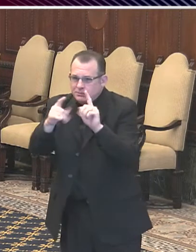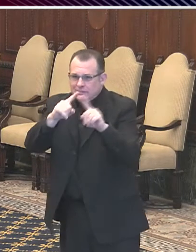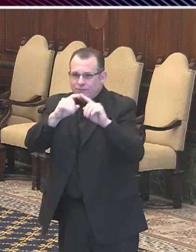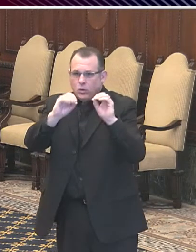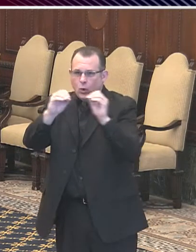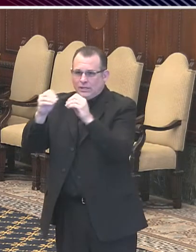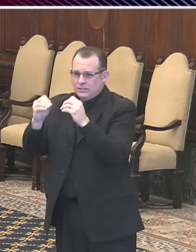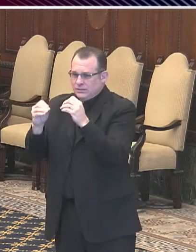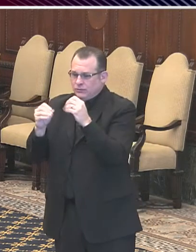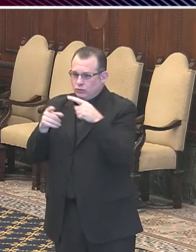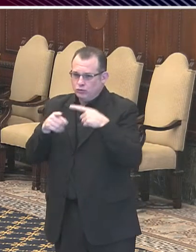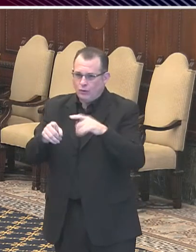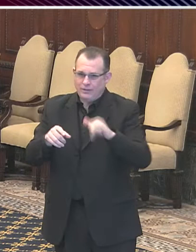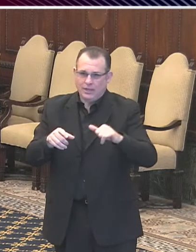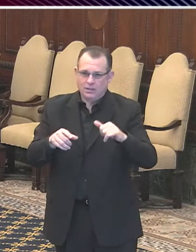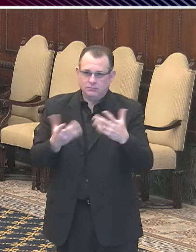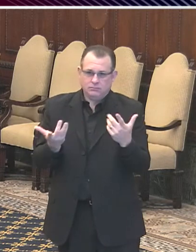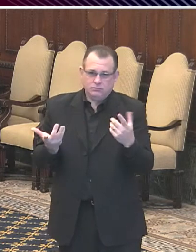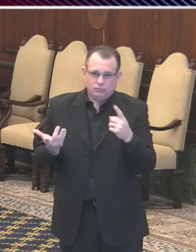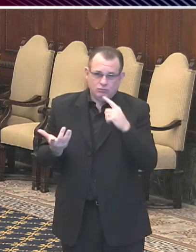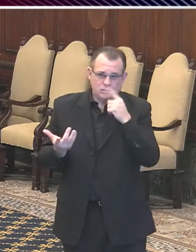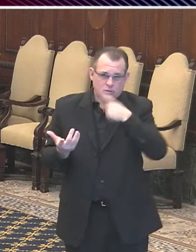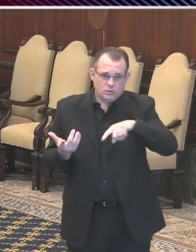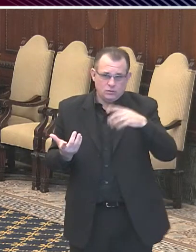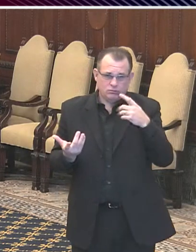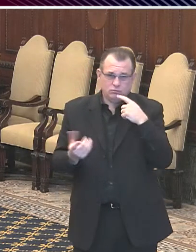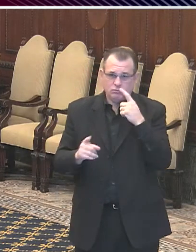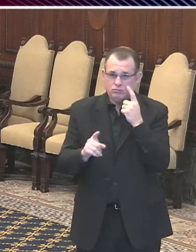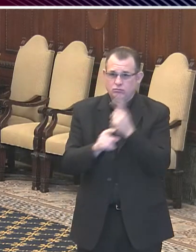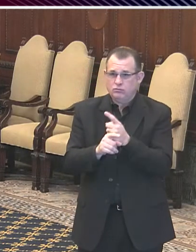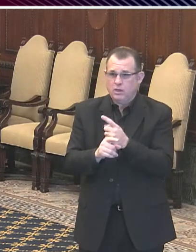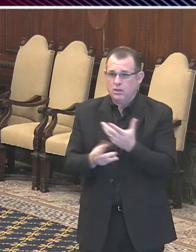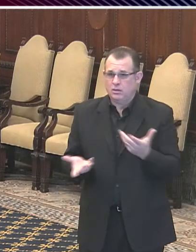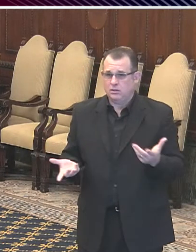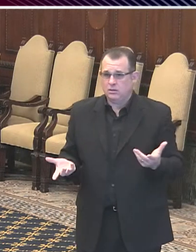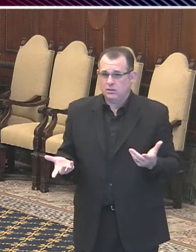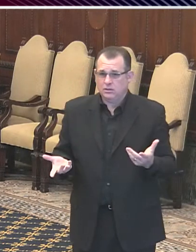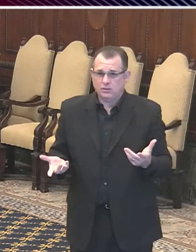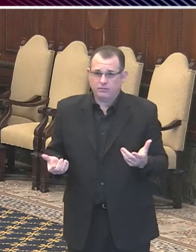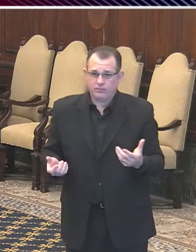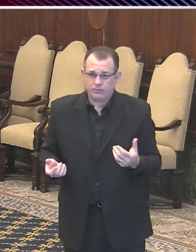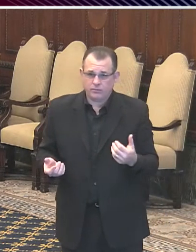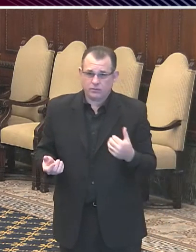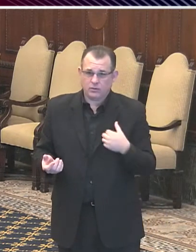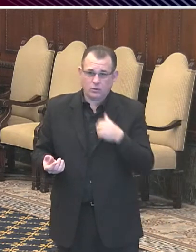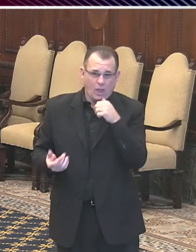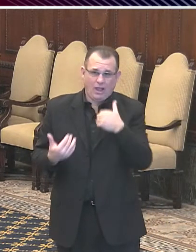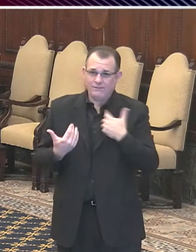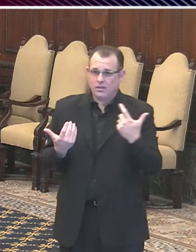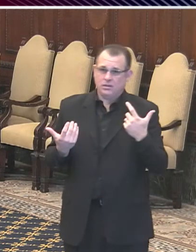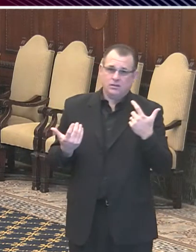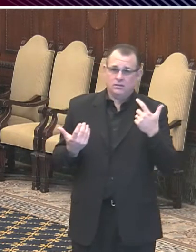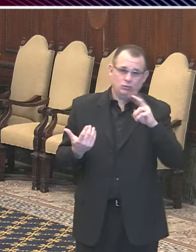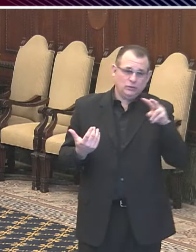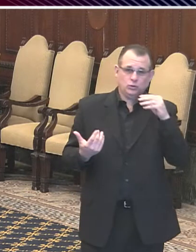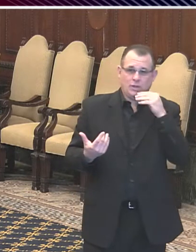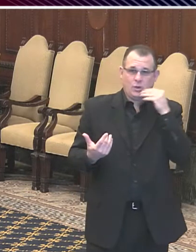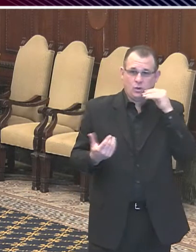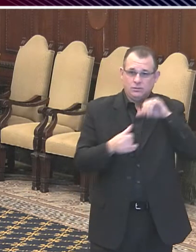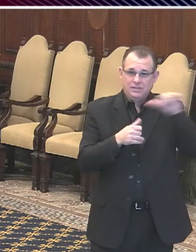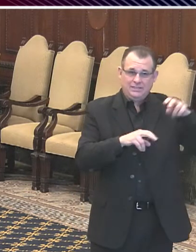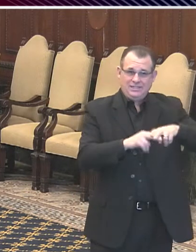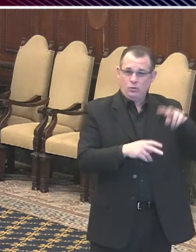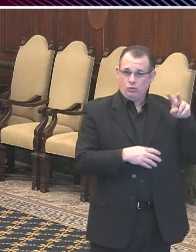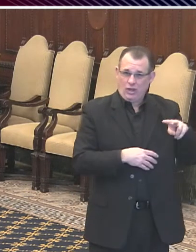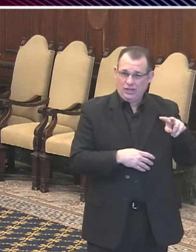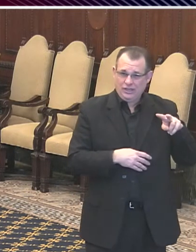to do that because to your point, you're right. I don't have a 22-year-old sitting at home watching this press conference, and so we need to find other ways to get